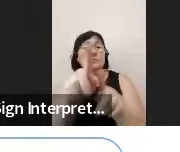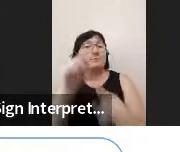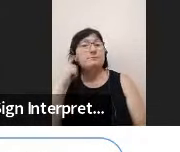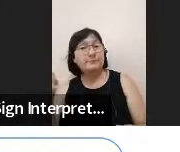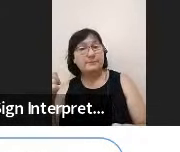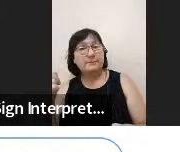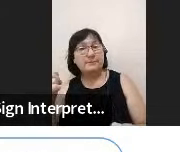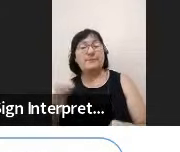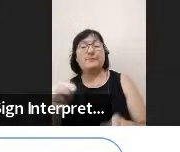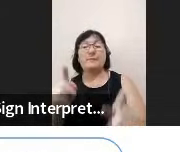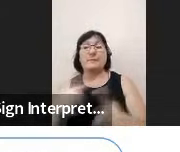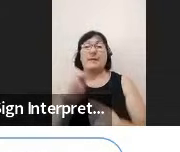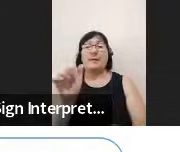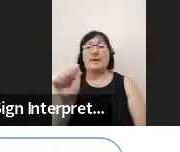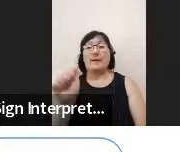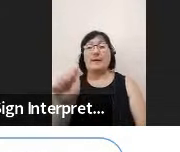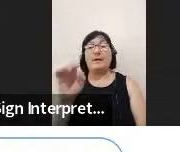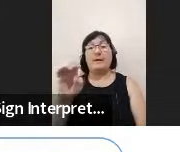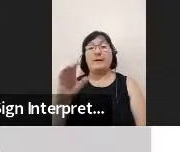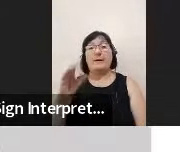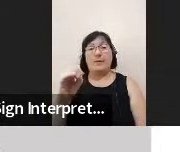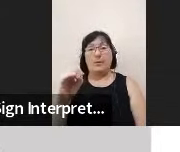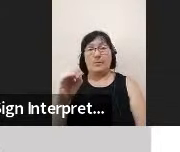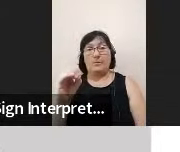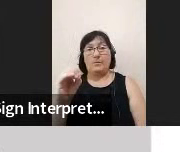of your value chain.